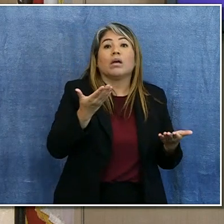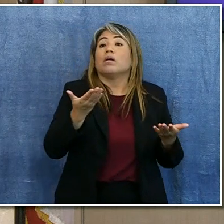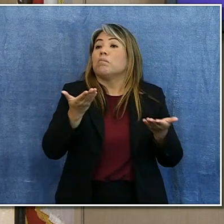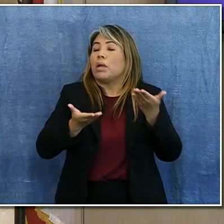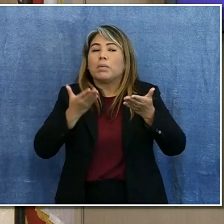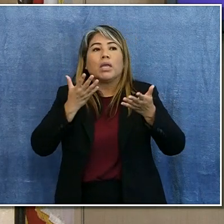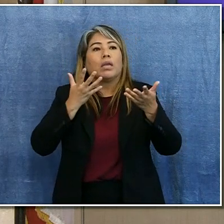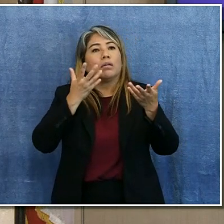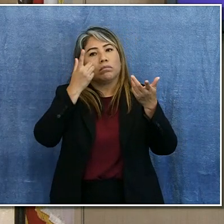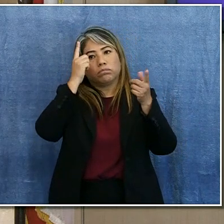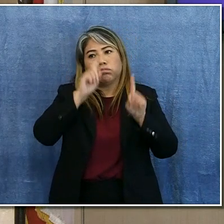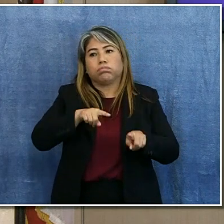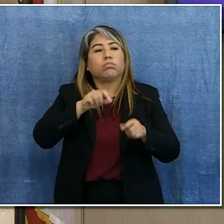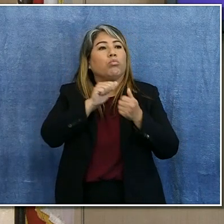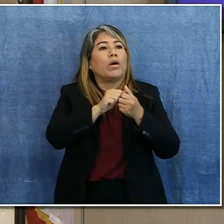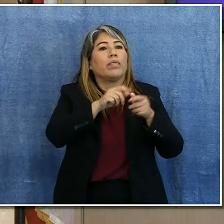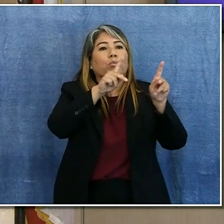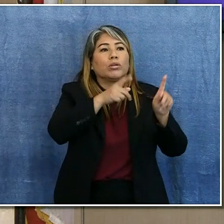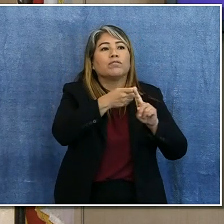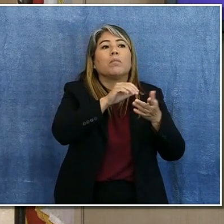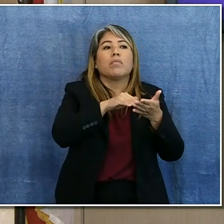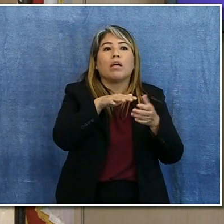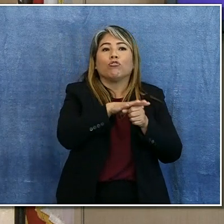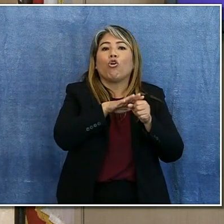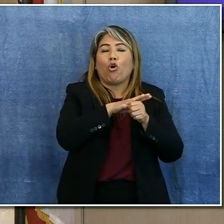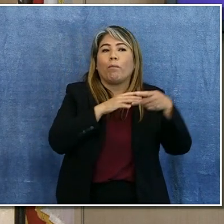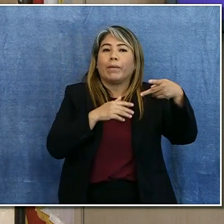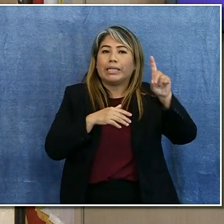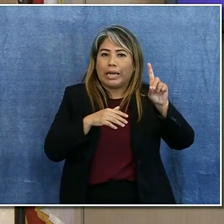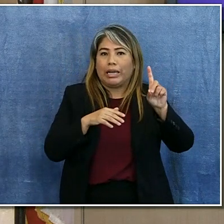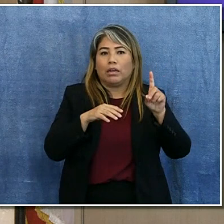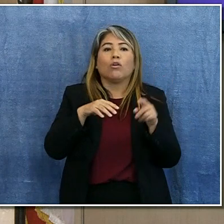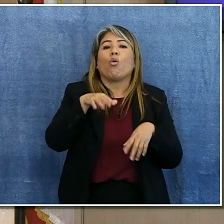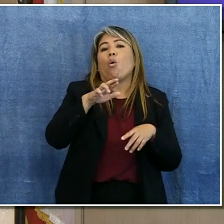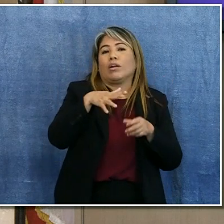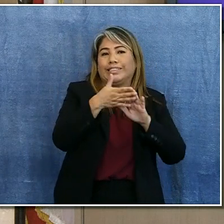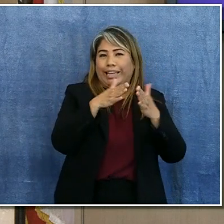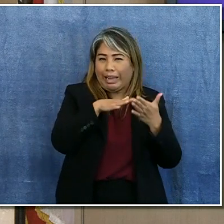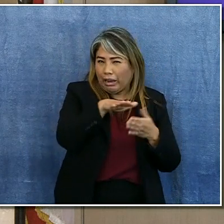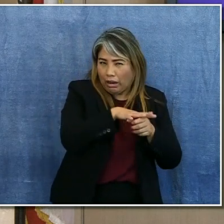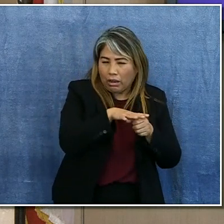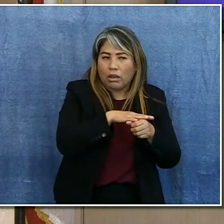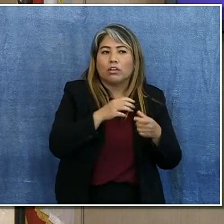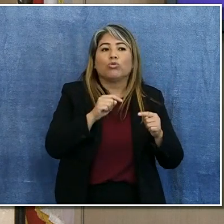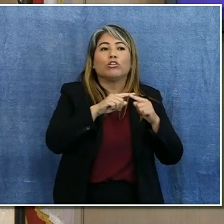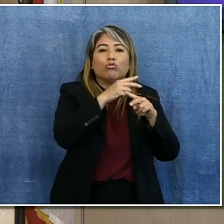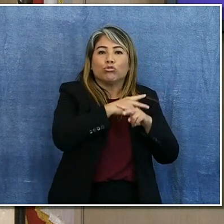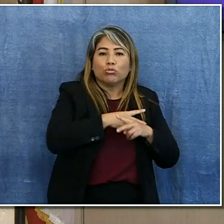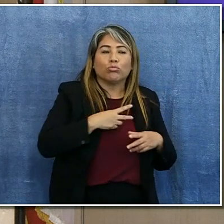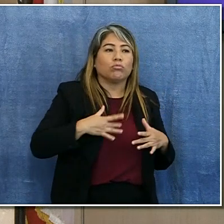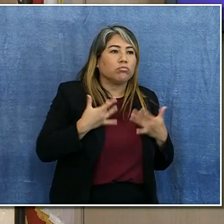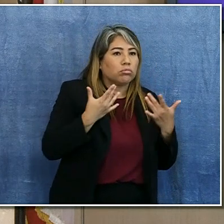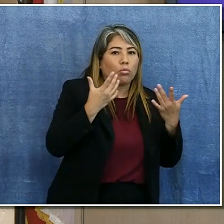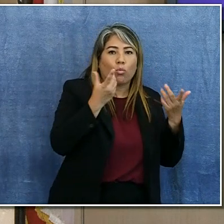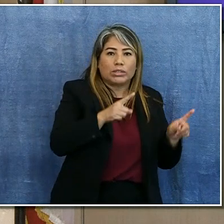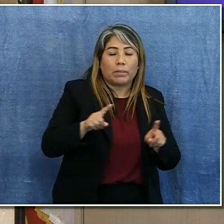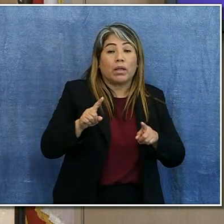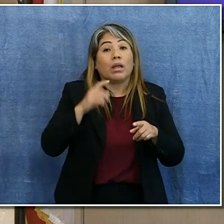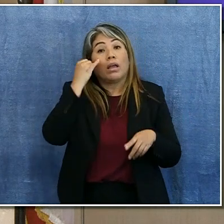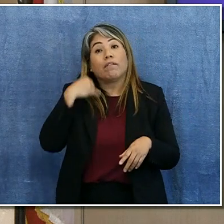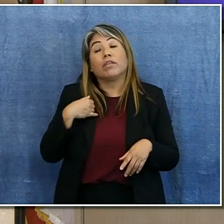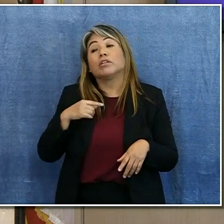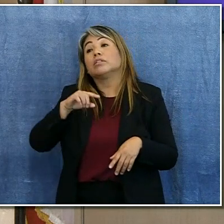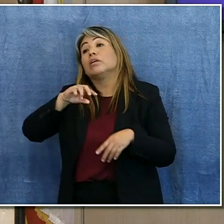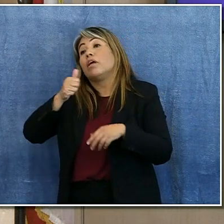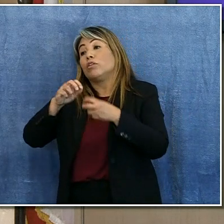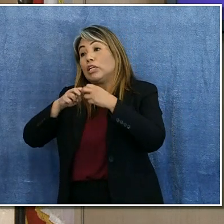coordination and collaboration with someone from that local jurisdiction to try and inspect and see what is happening. And then if there is an issue where there needs to be an